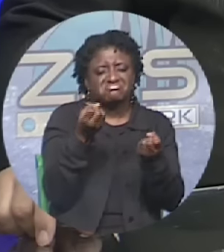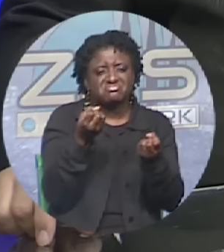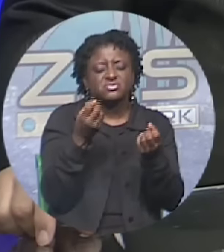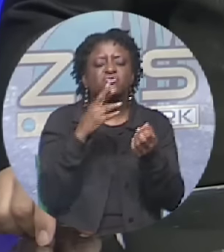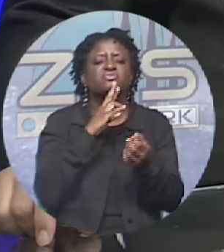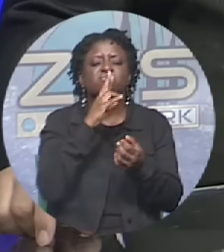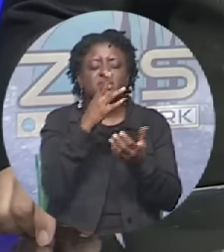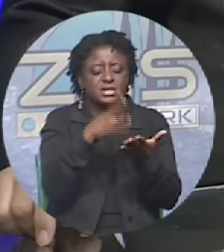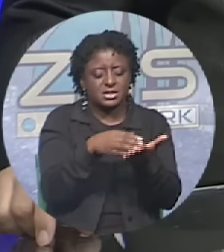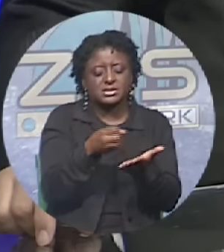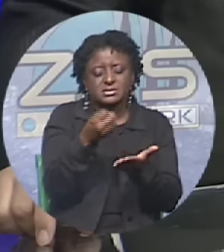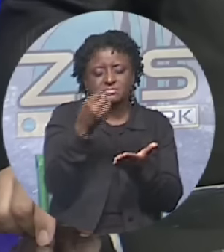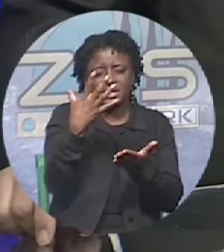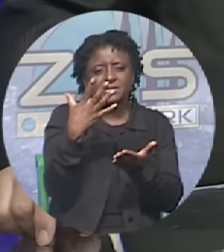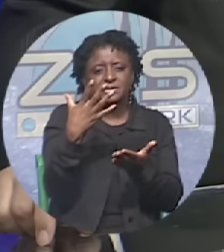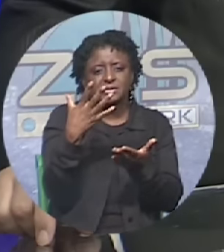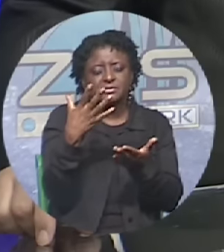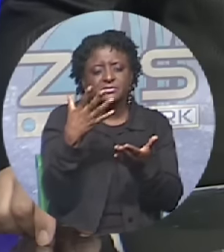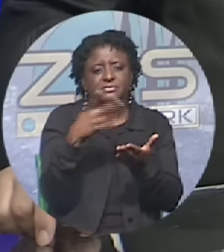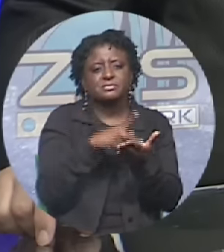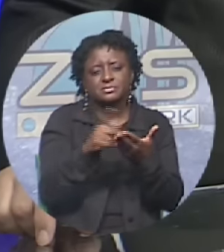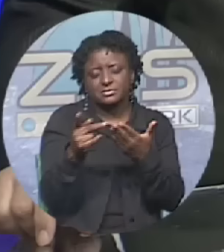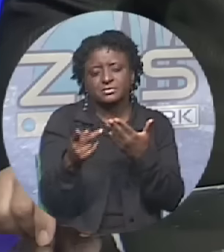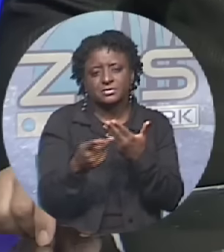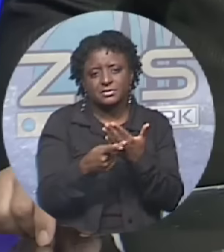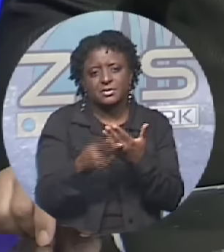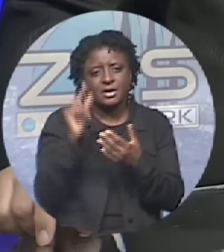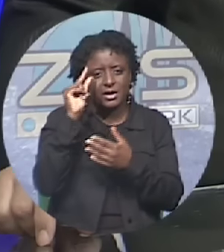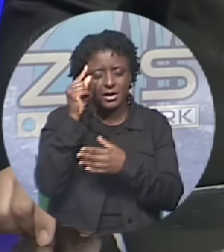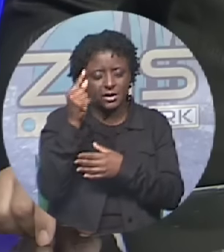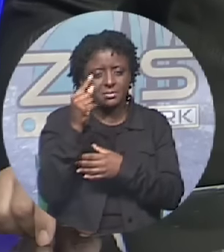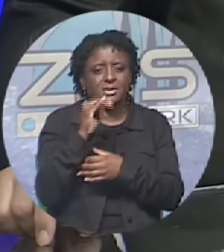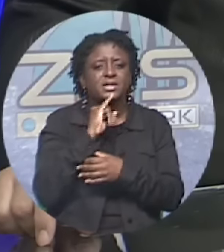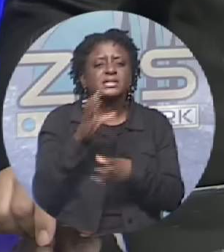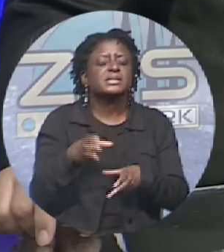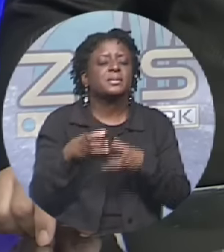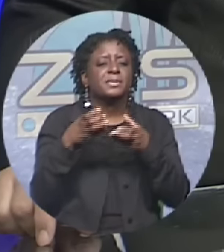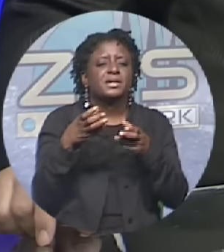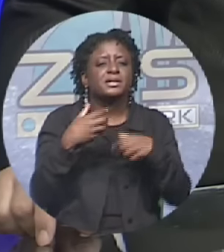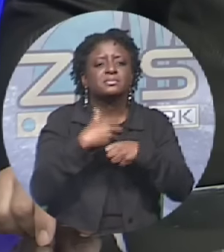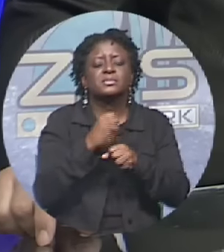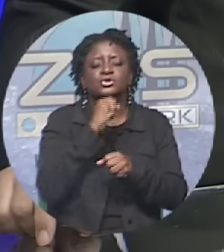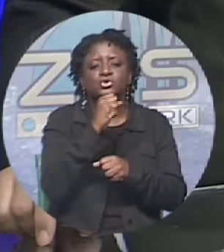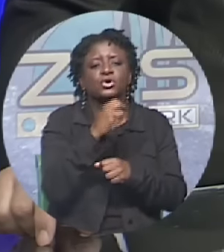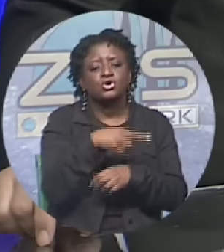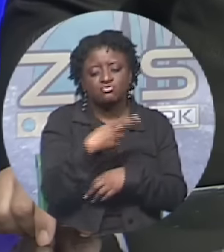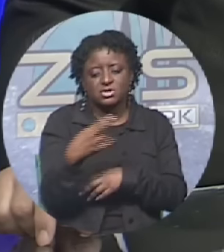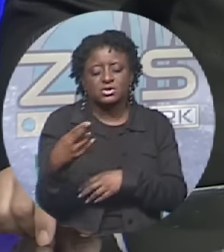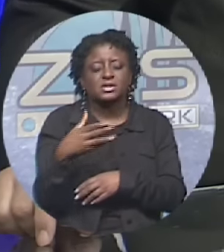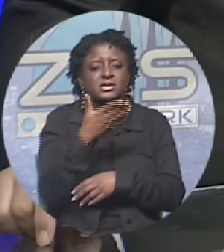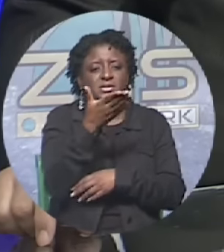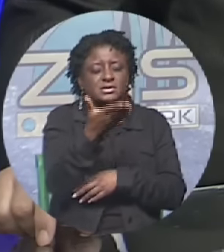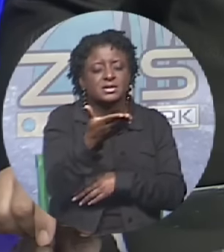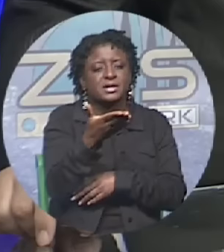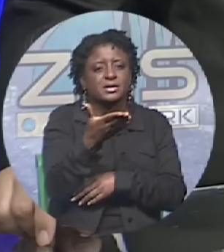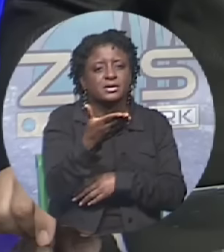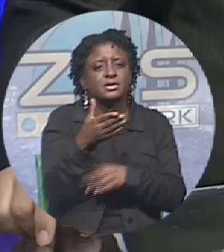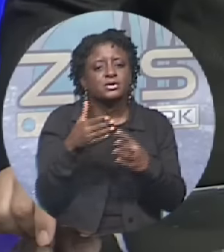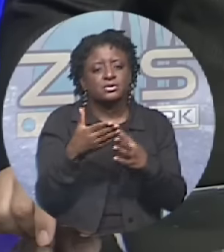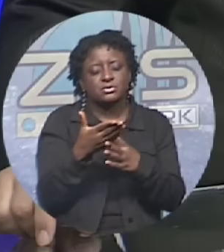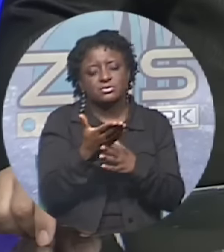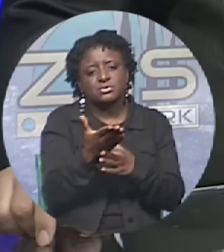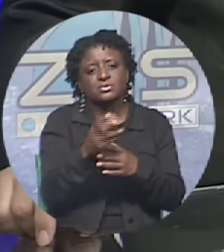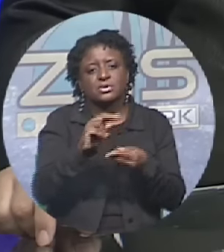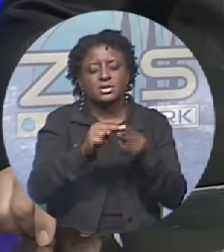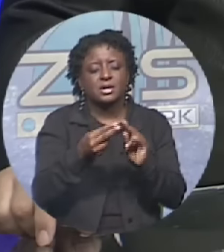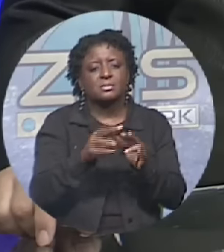undertaking. Government, though, says it is committed to ensure that resources are in place through a number of avenues. Clint Watson